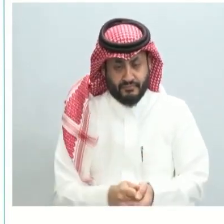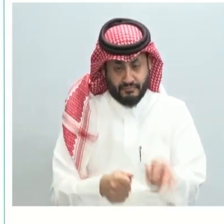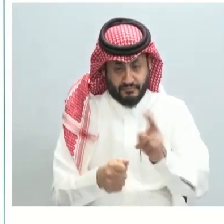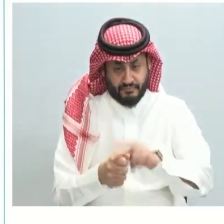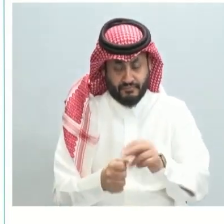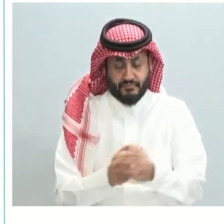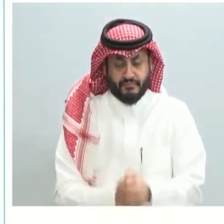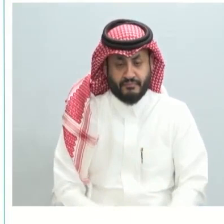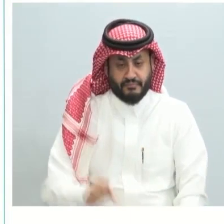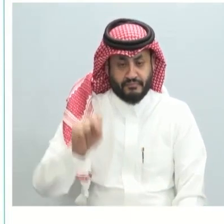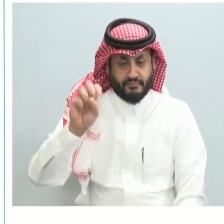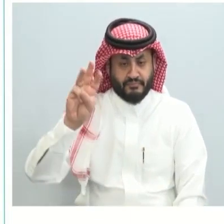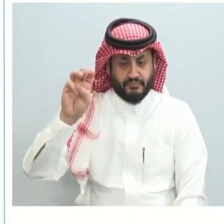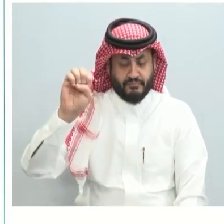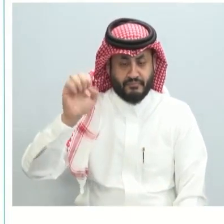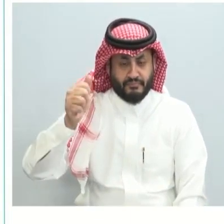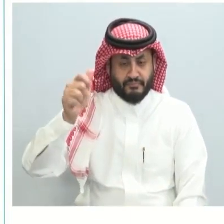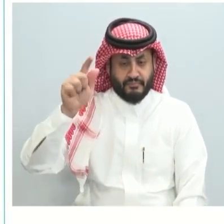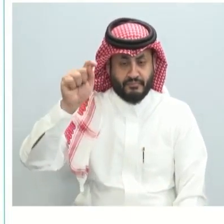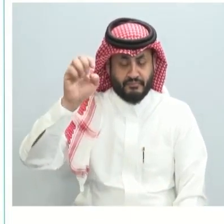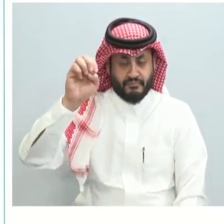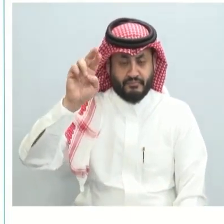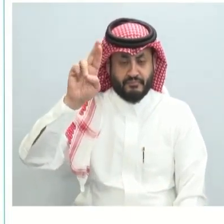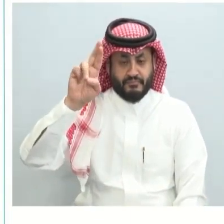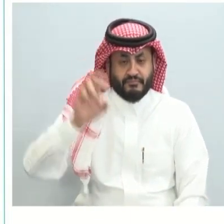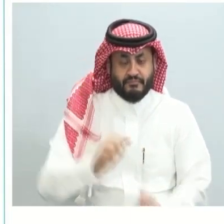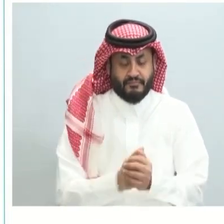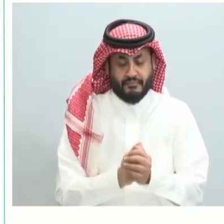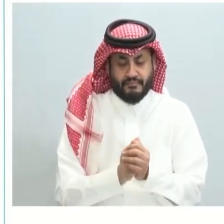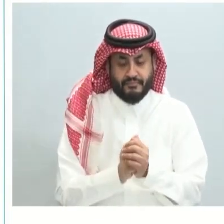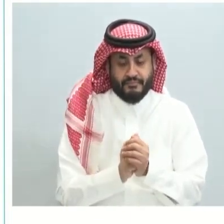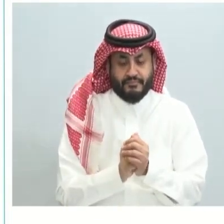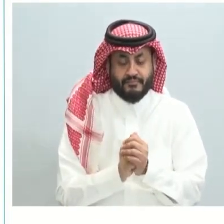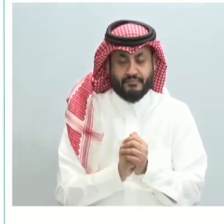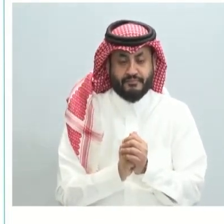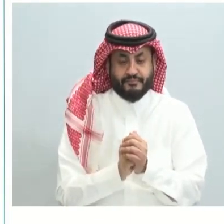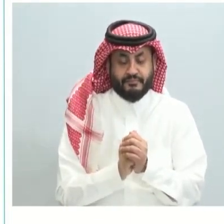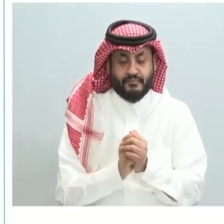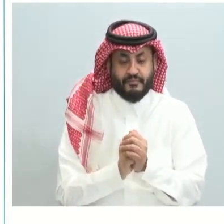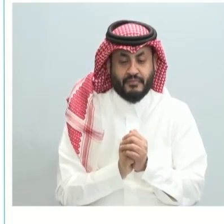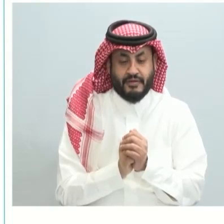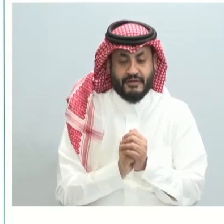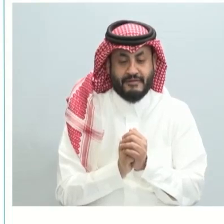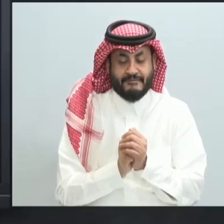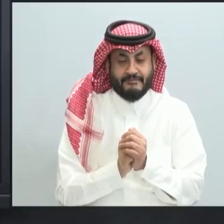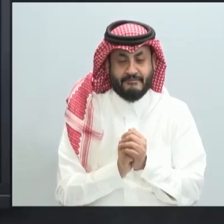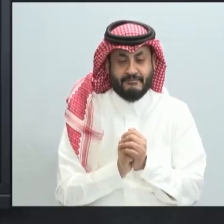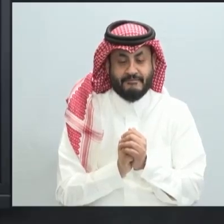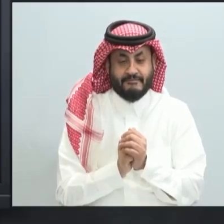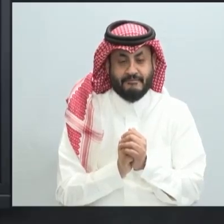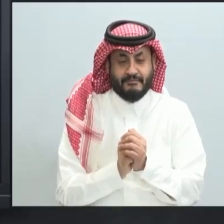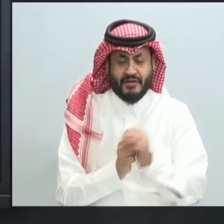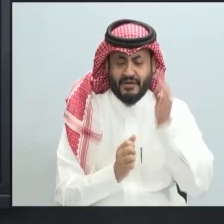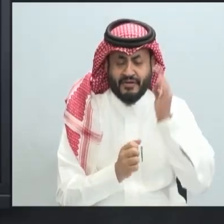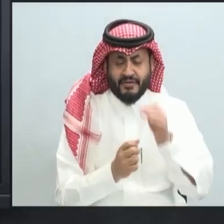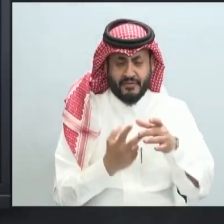Sweater. Say after me. Sweater. Very well. So now we did